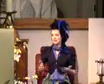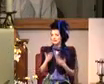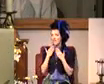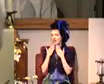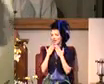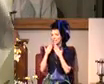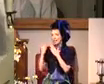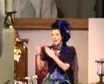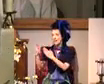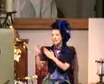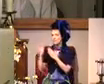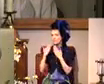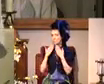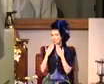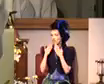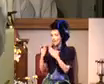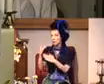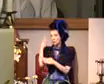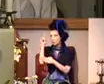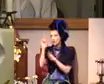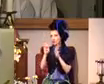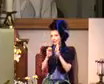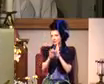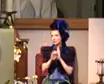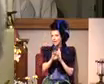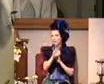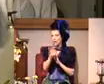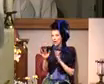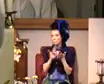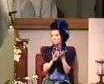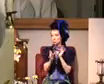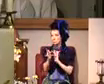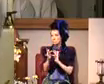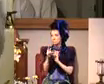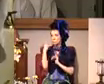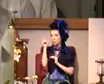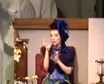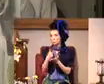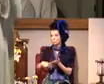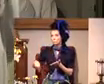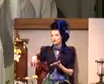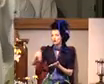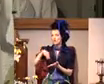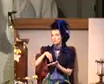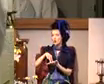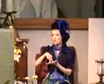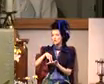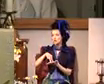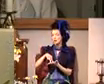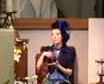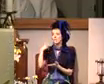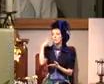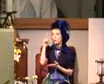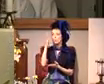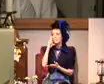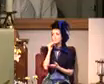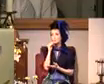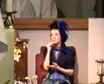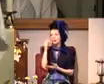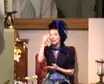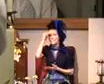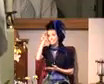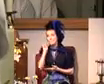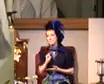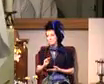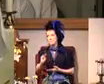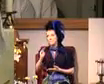for the example of Jesus. We thank you for raising him from the dead. We thank you for the experience of Mary and the others who came to